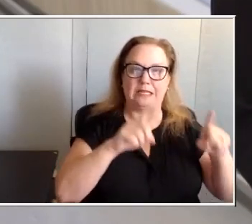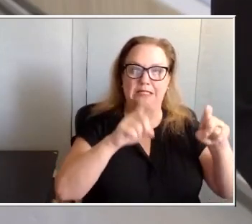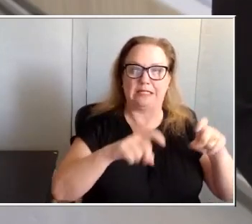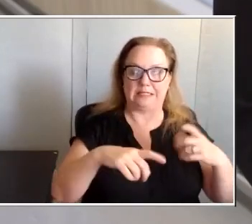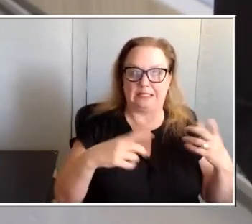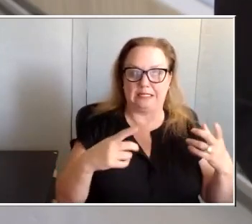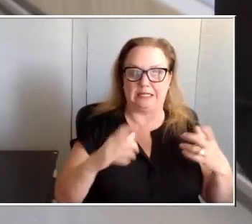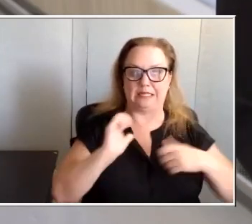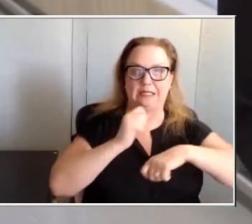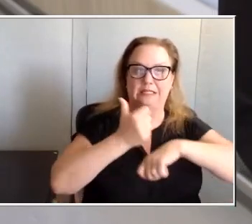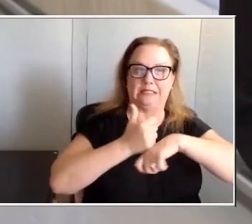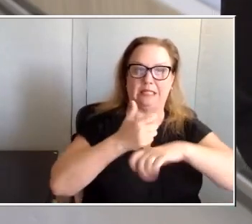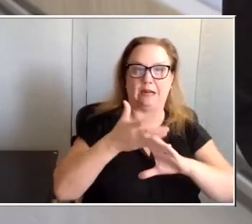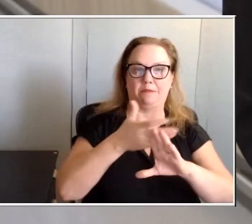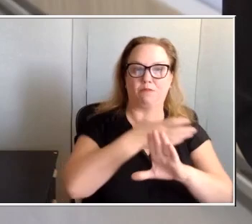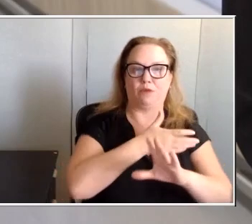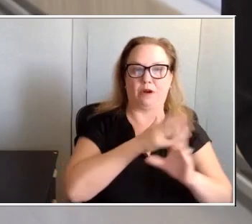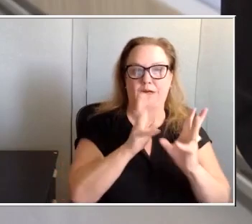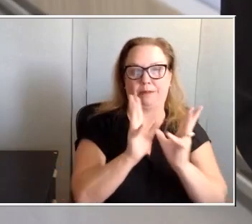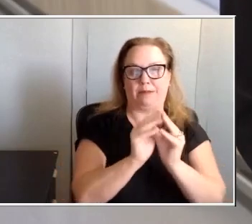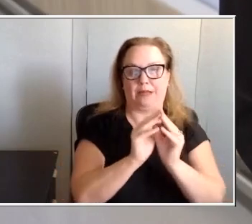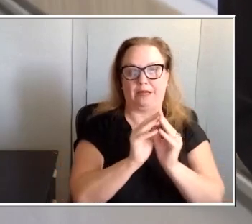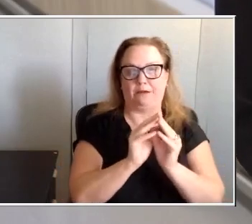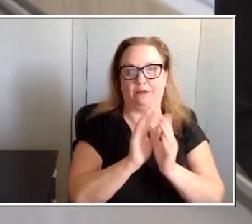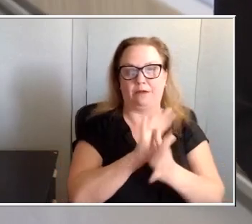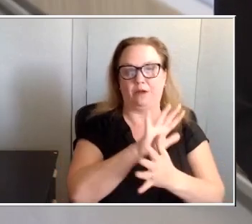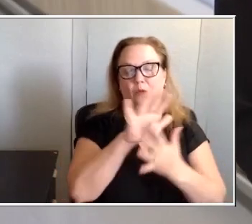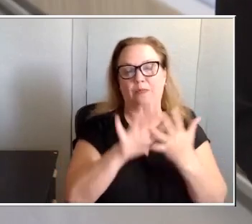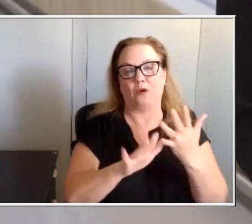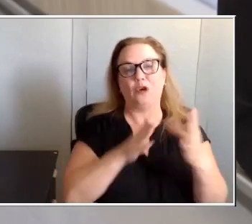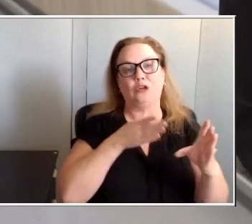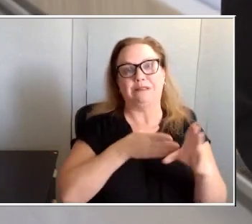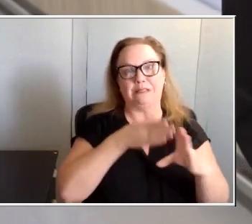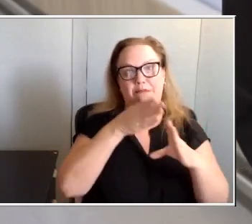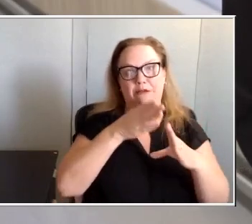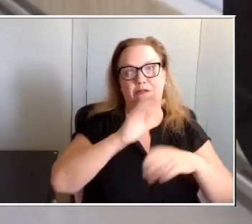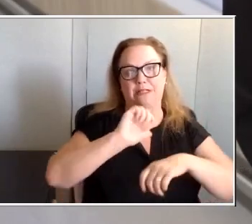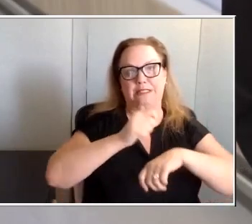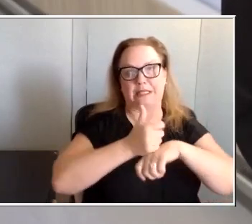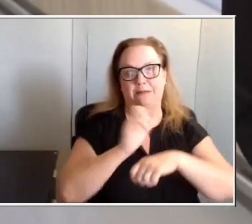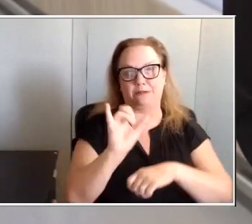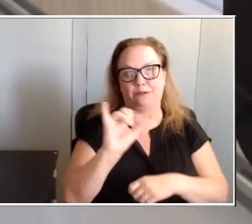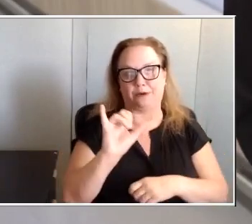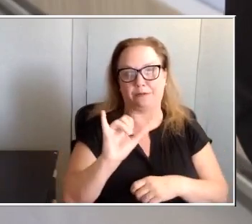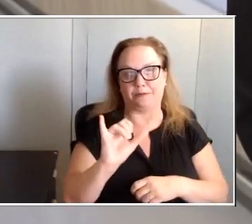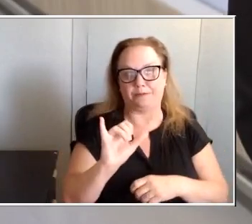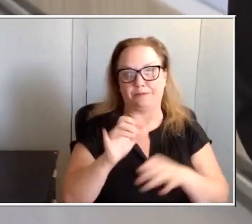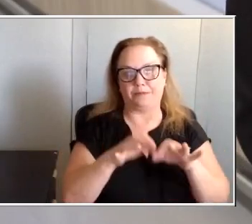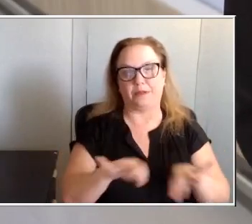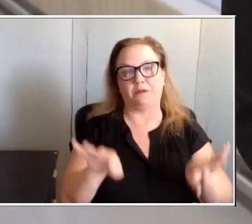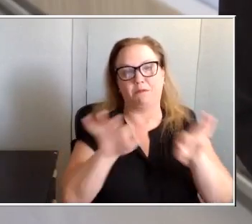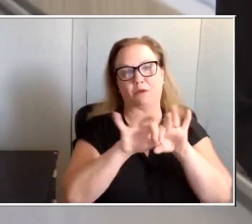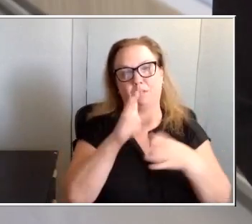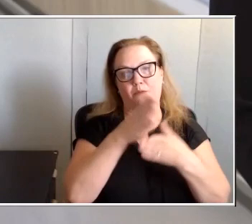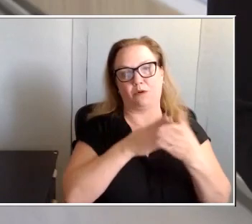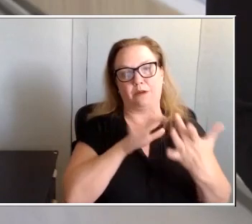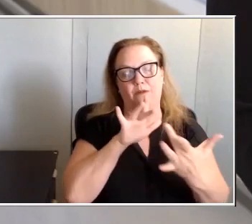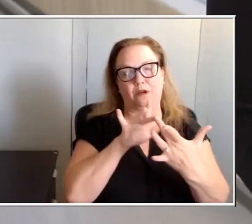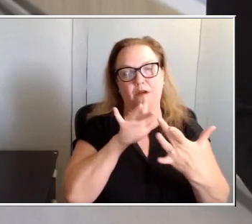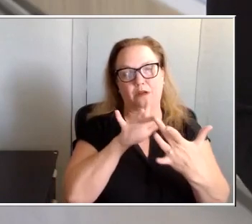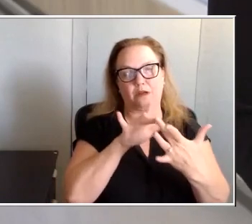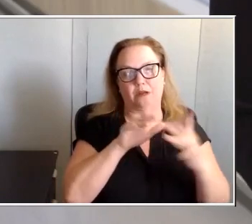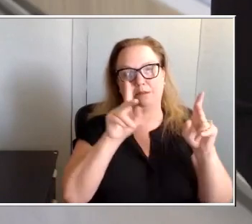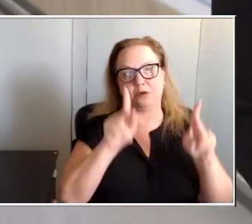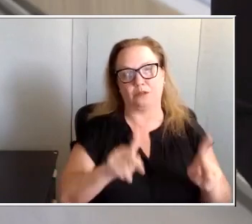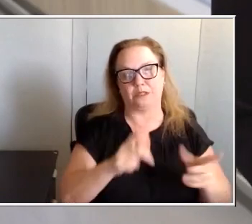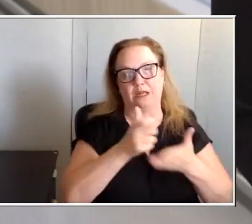up prior to meeting with all their specialists and get that set up for them as well. An important part is it's one contact person for them to help them